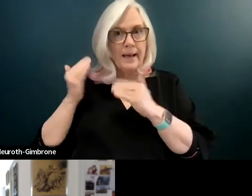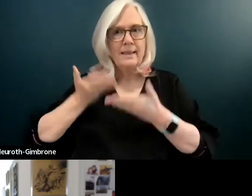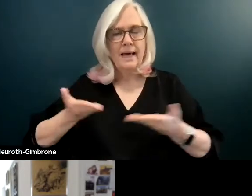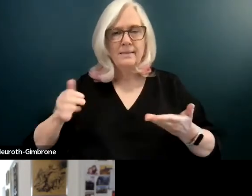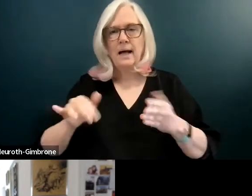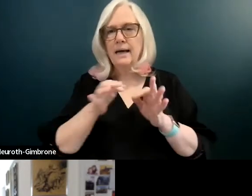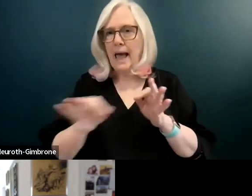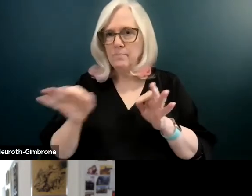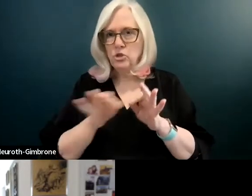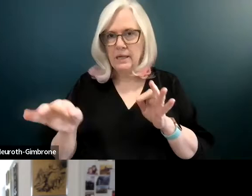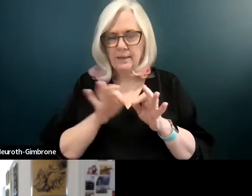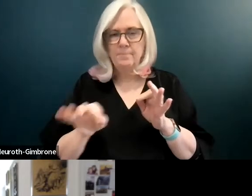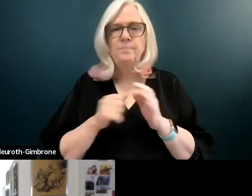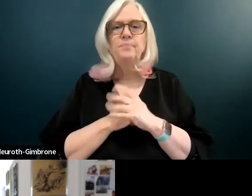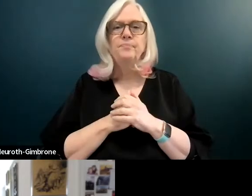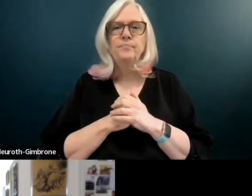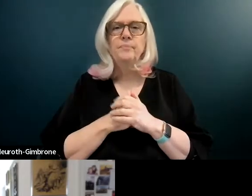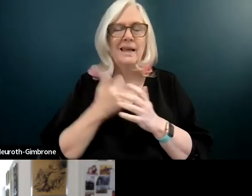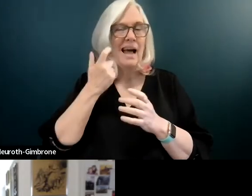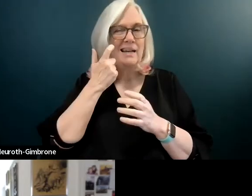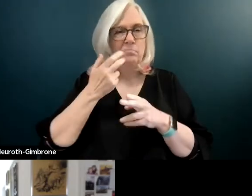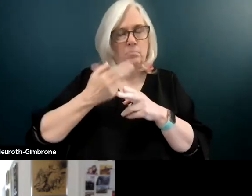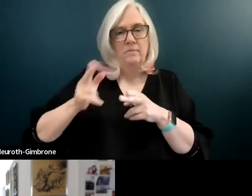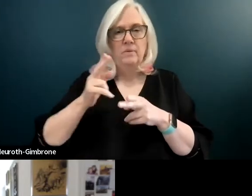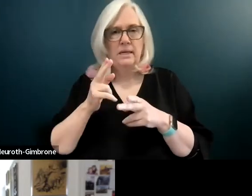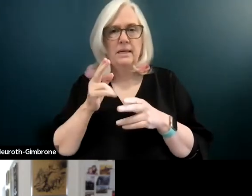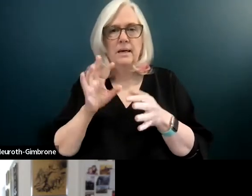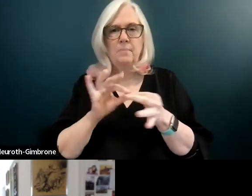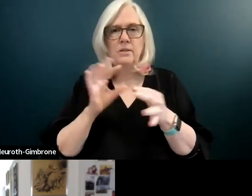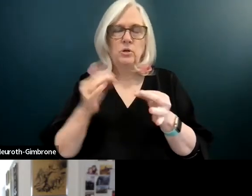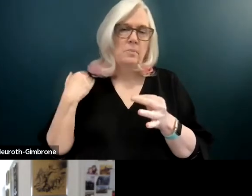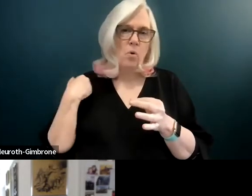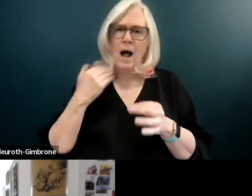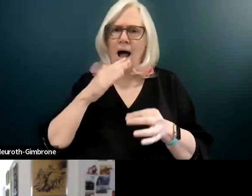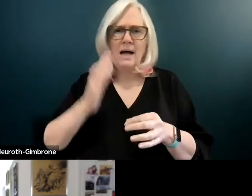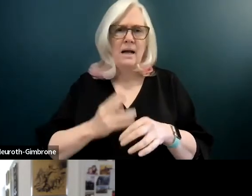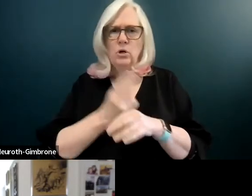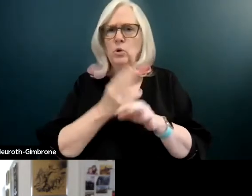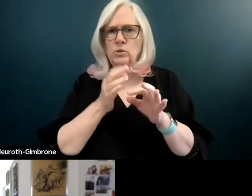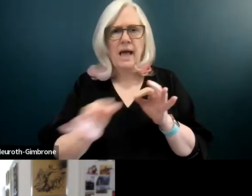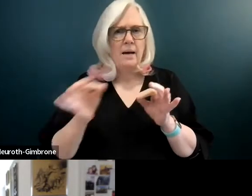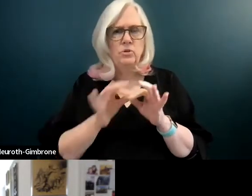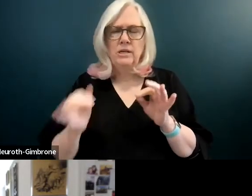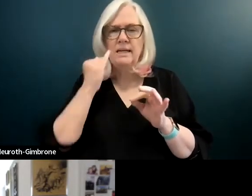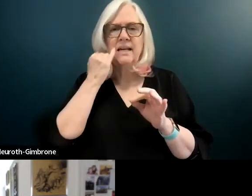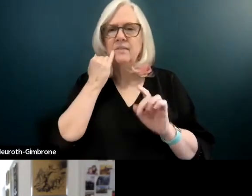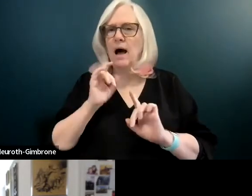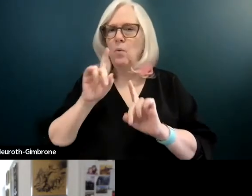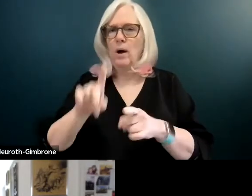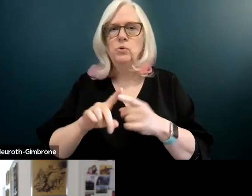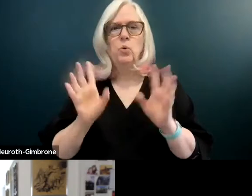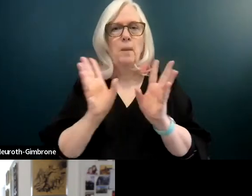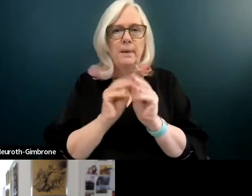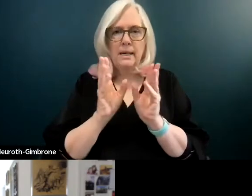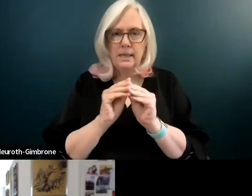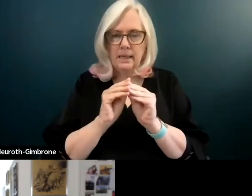captioning, because as I was briefly mentioning earlier, I never used captioning. Like if I went to a meeting in an